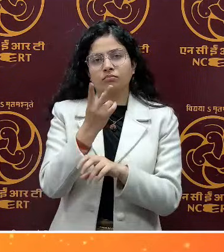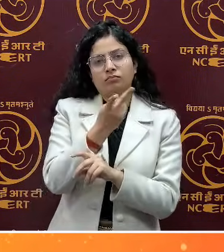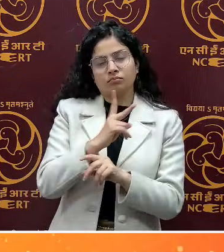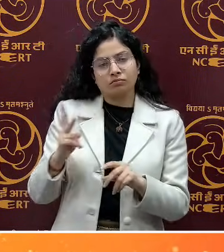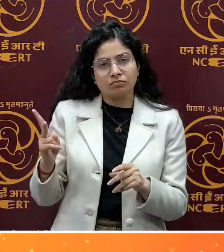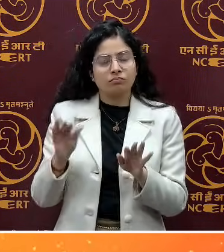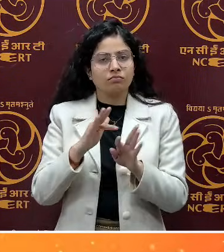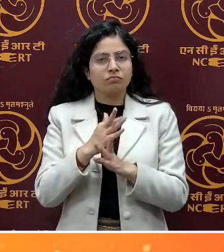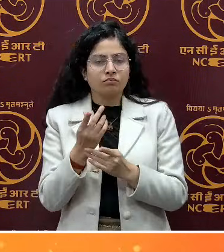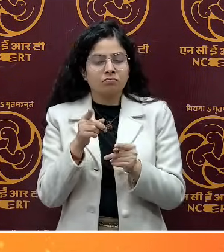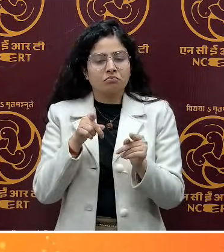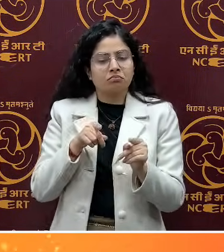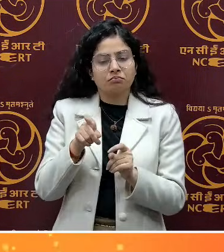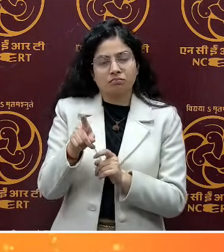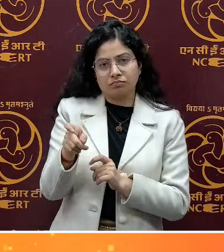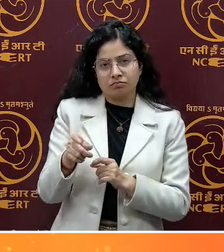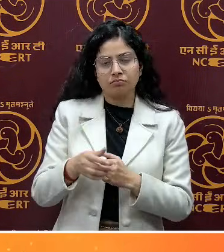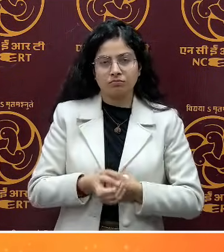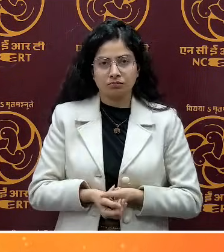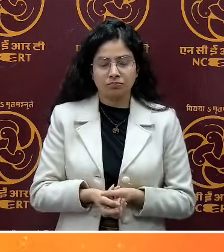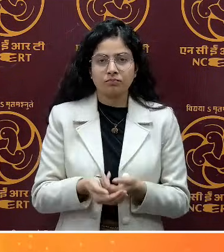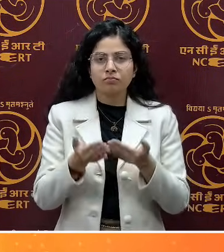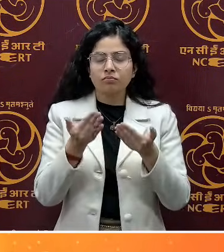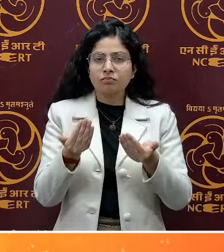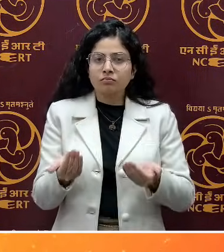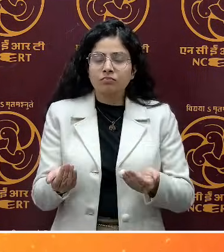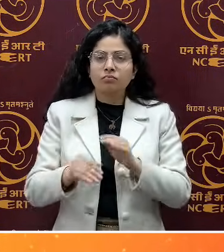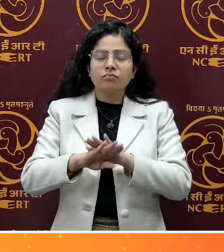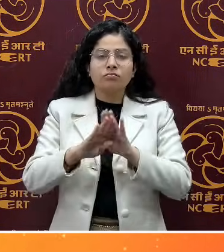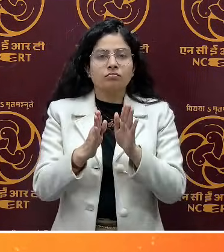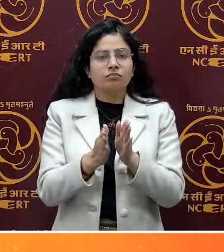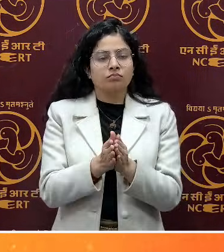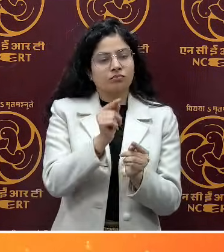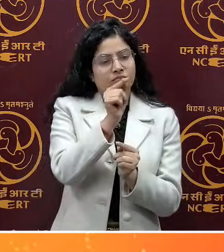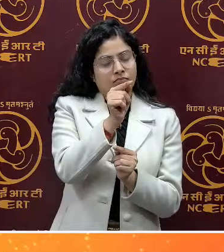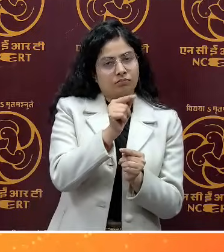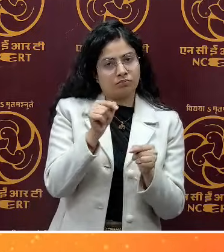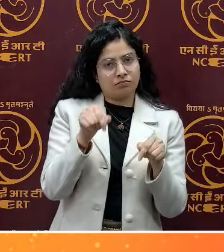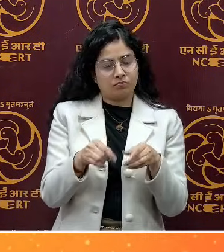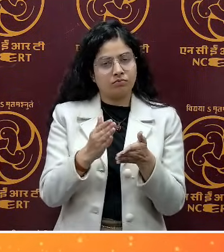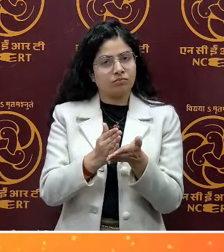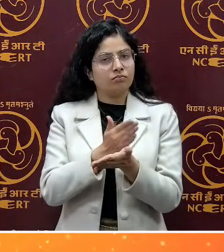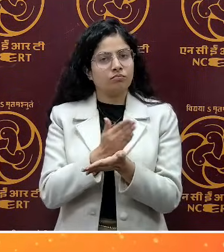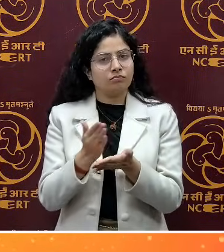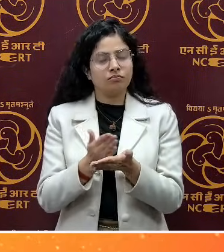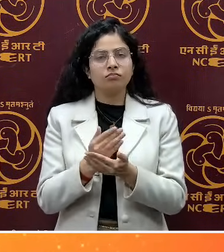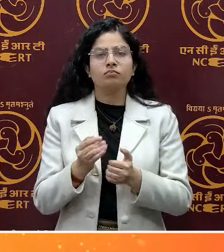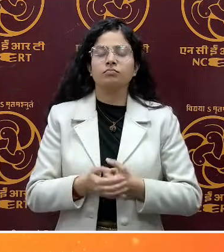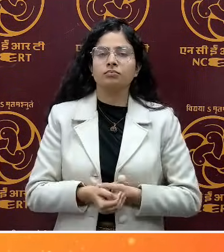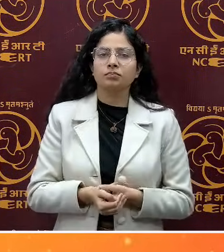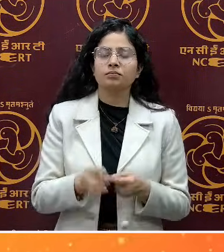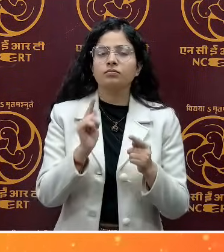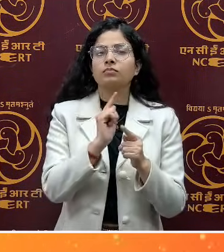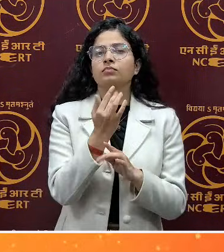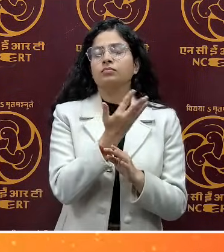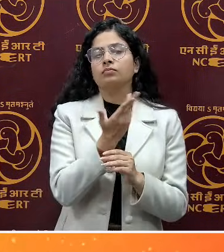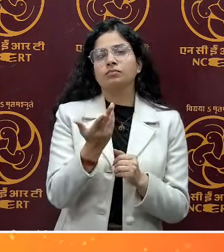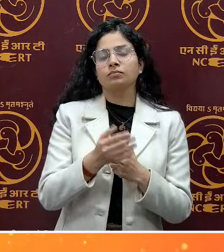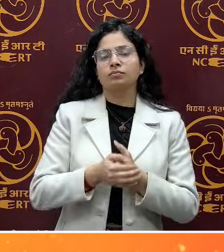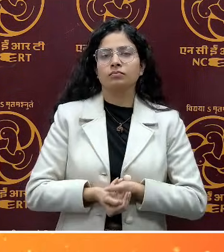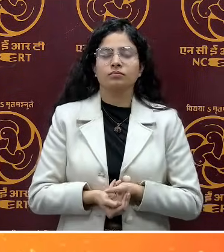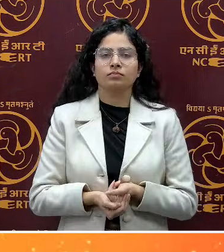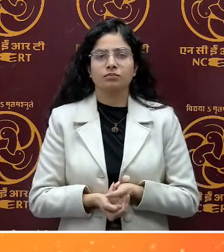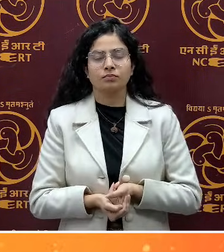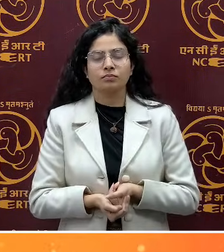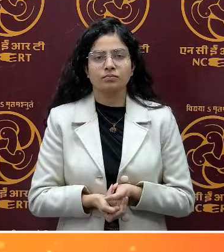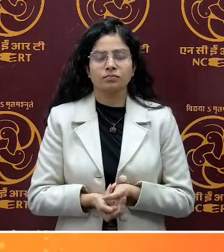the smallest of insects. So we'll be covering the following topics in this chapter. So it goes with, first we'll talk about what